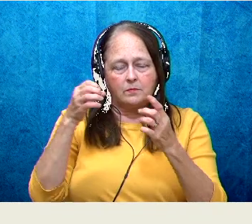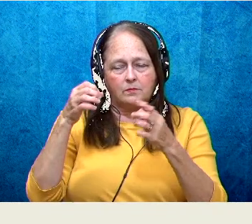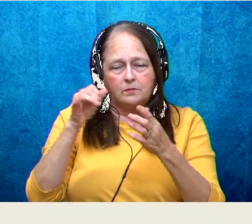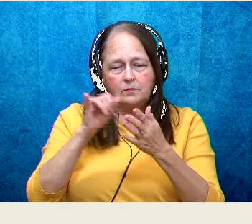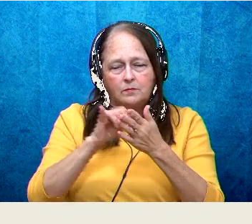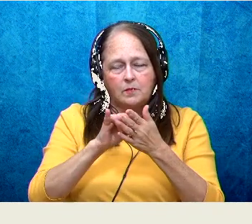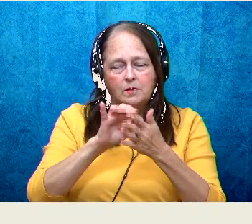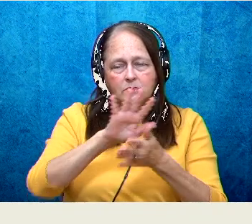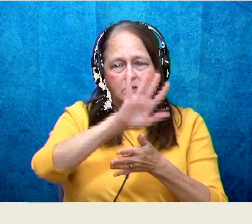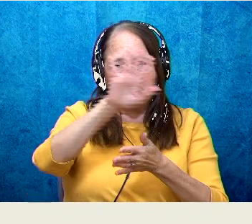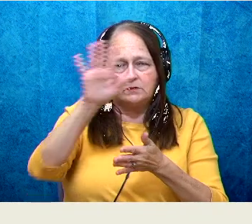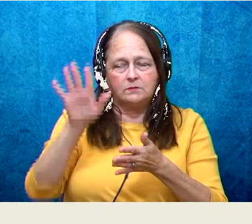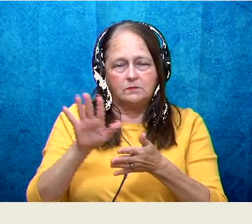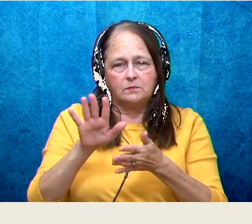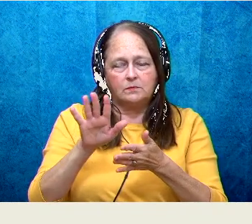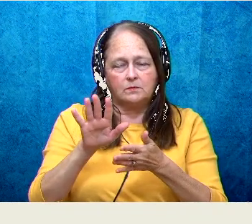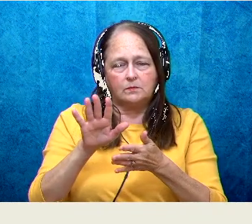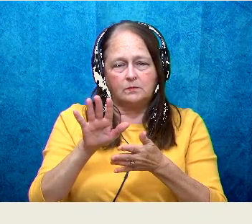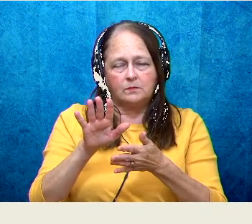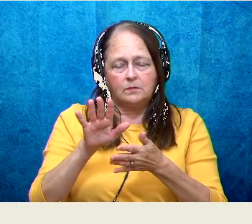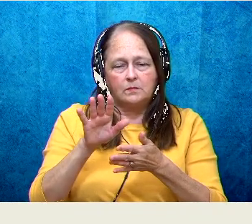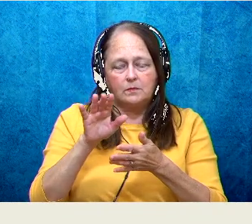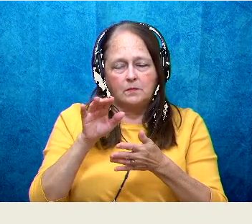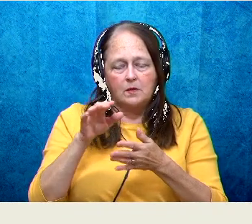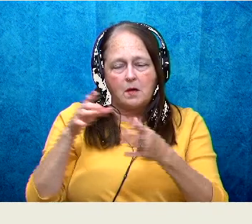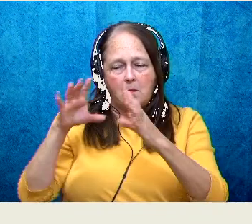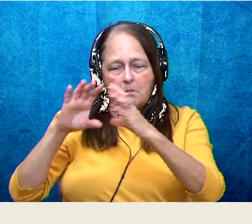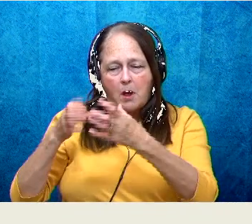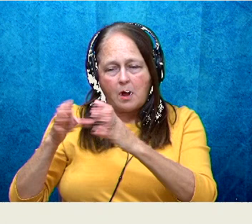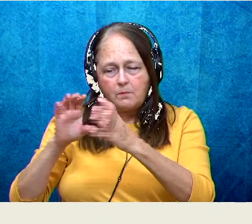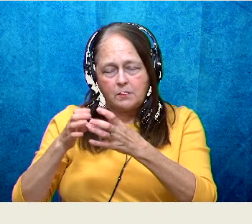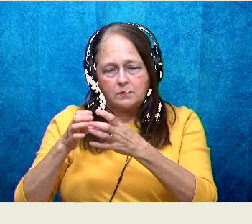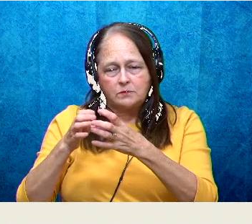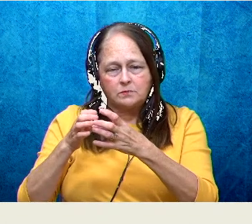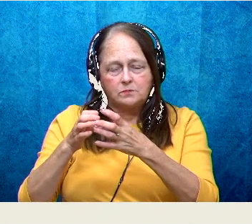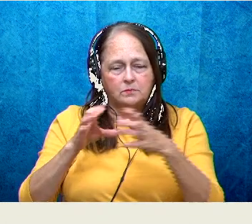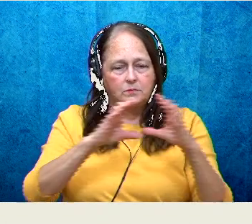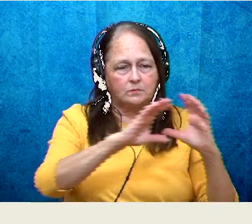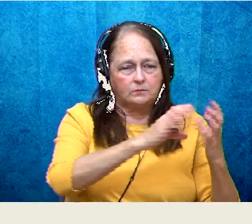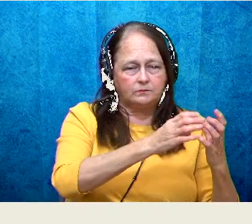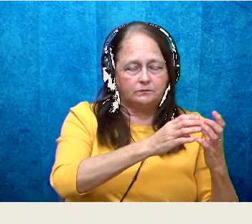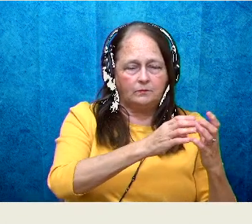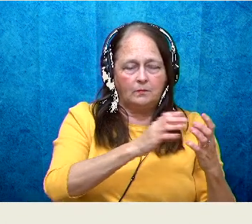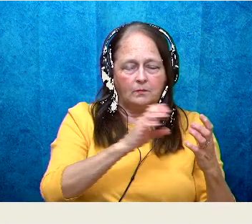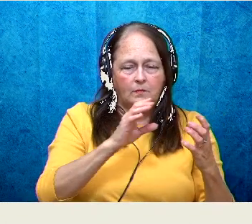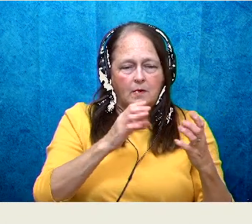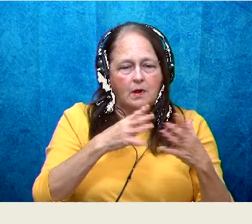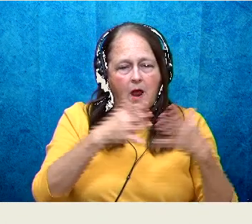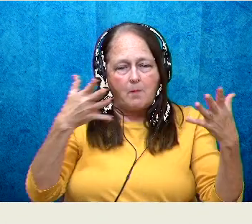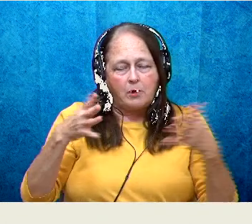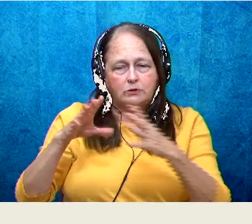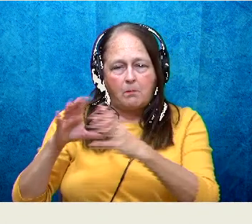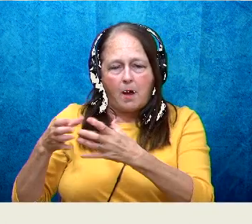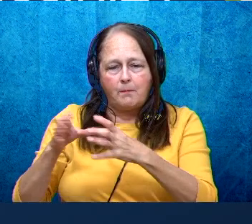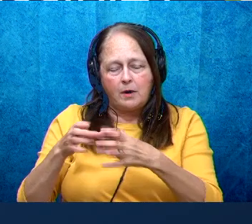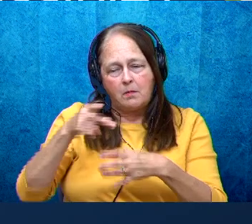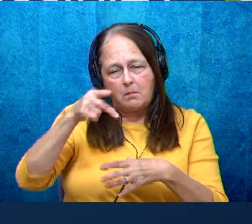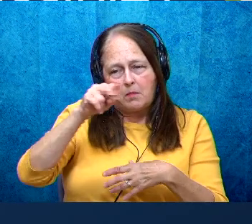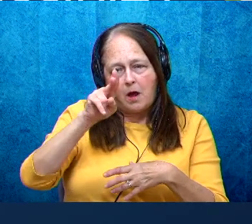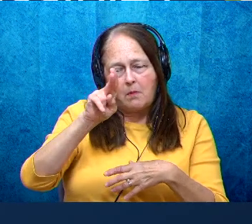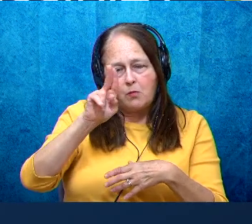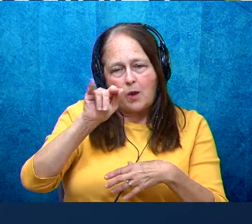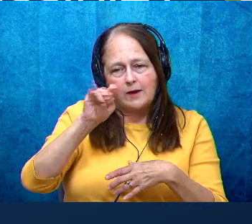Now, spatial models include things like population density patterns. We've seen those before. But before we do all